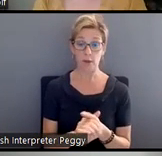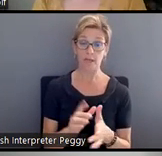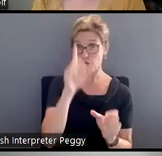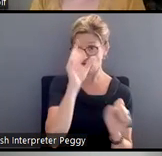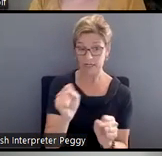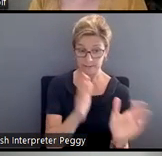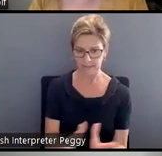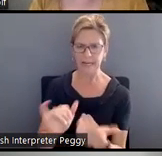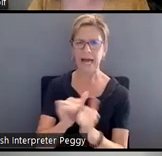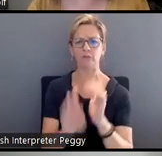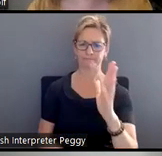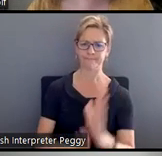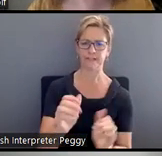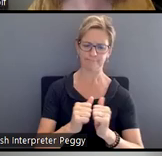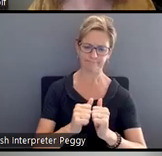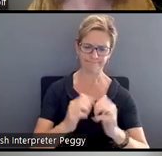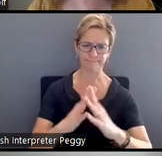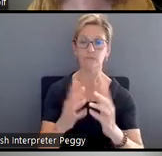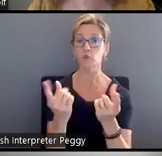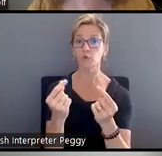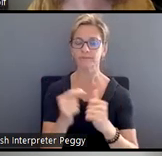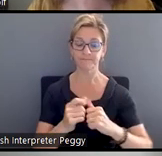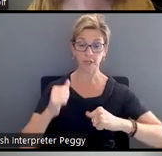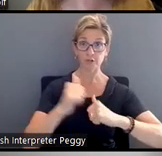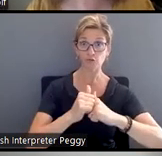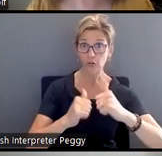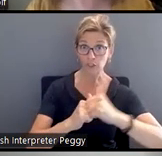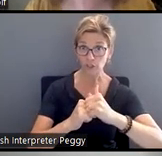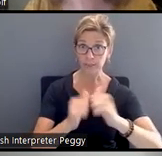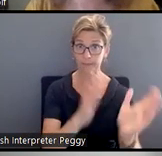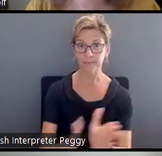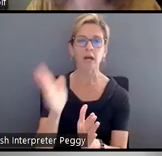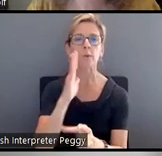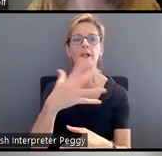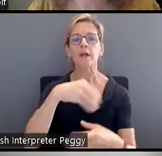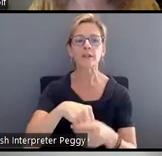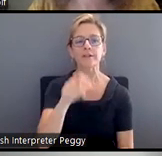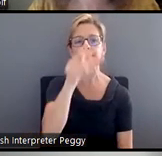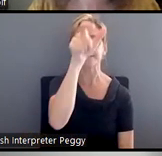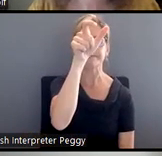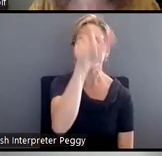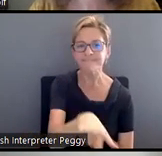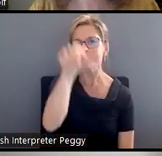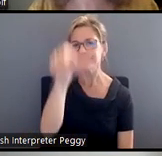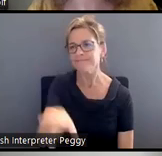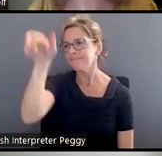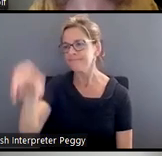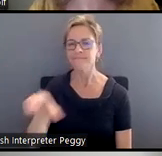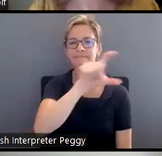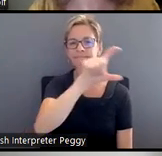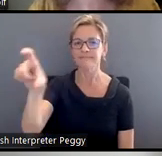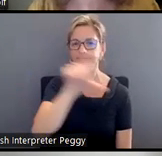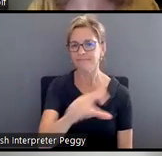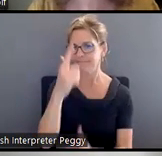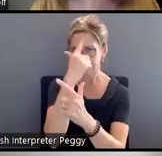all together. So your plan structure is going to include whatever columns you want. You're going to create your own,